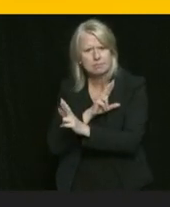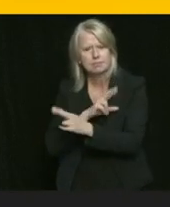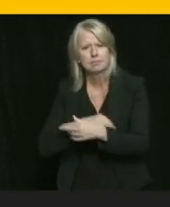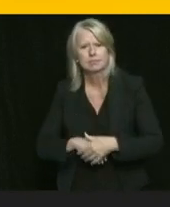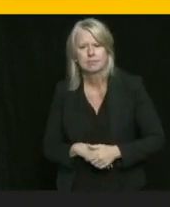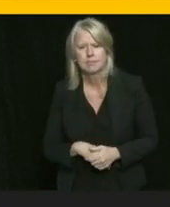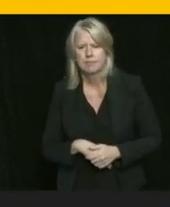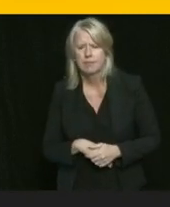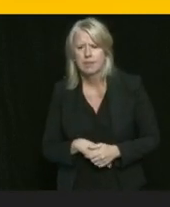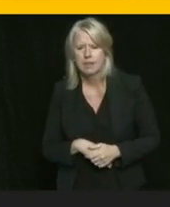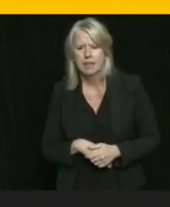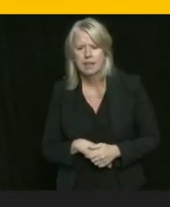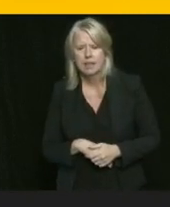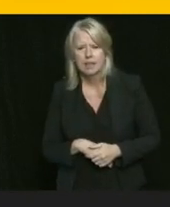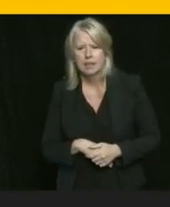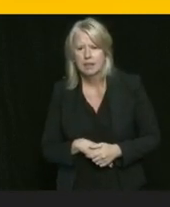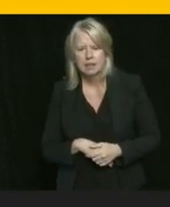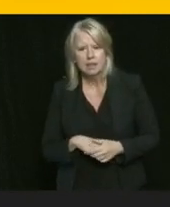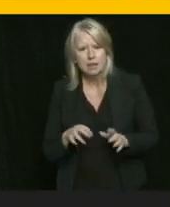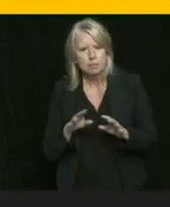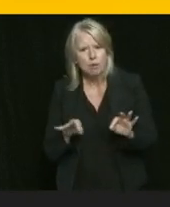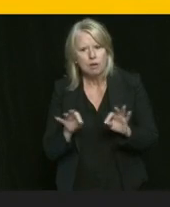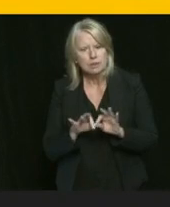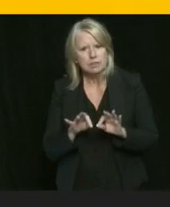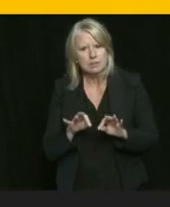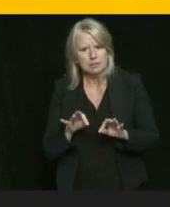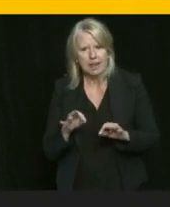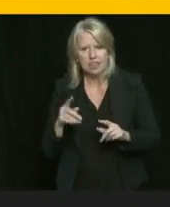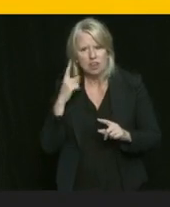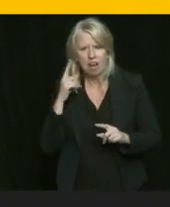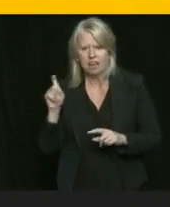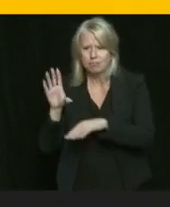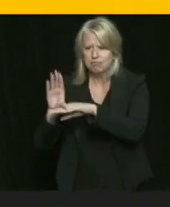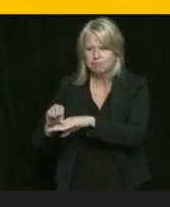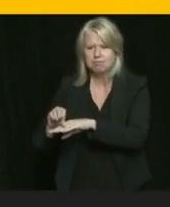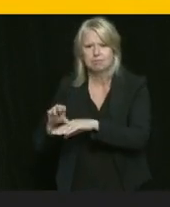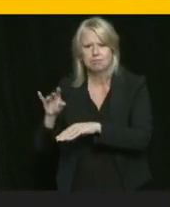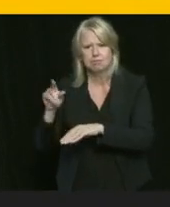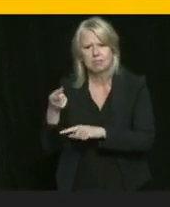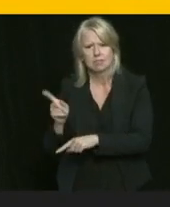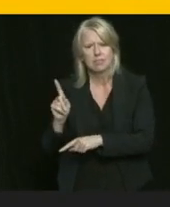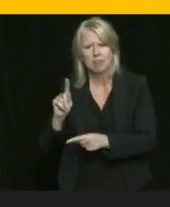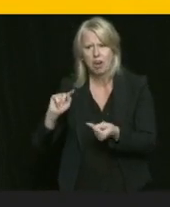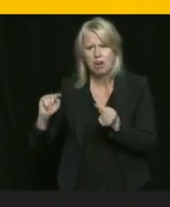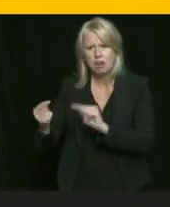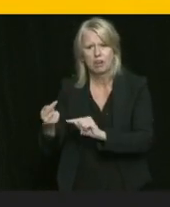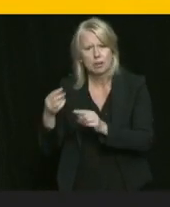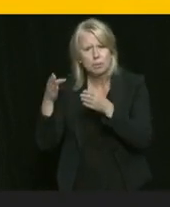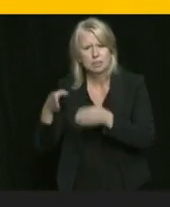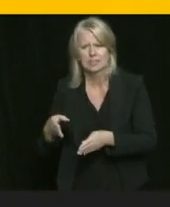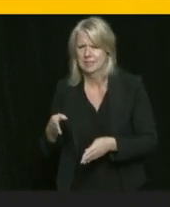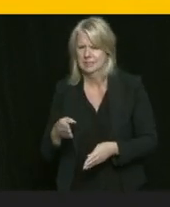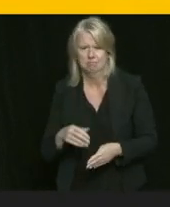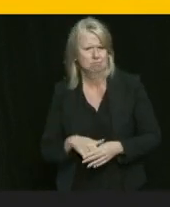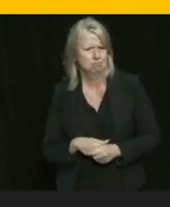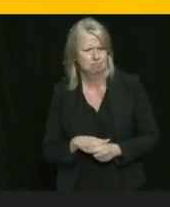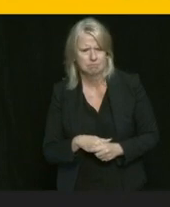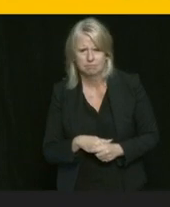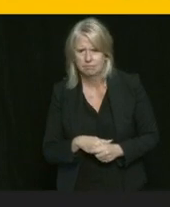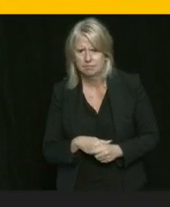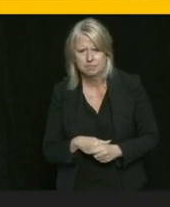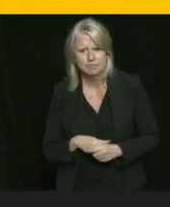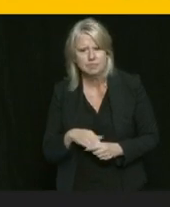It's a matter of not trying to dehumanize or deliberately hurt someone else. I think